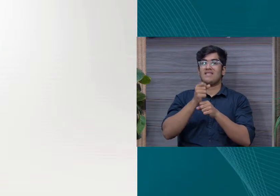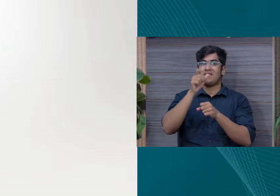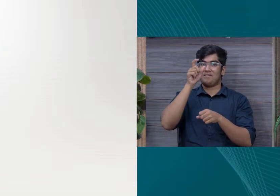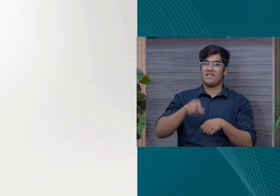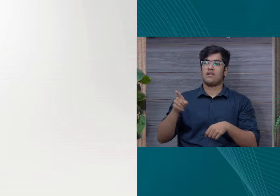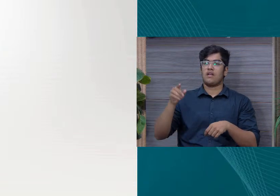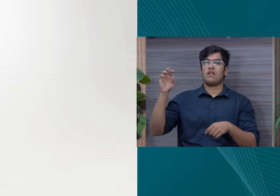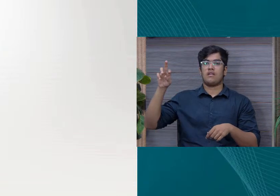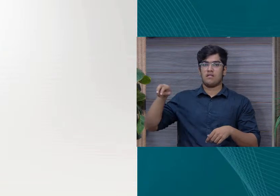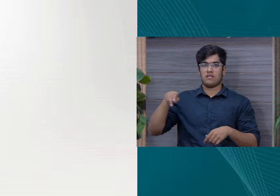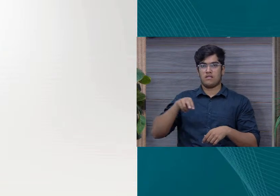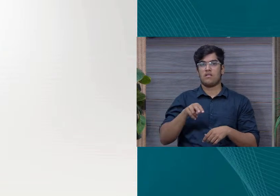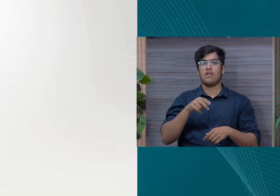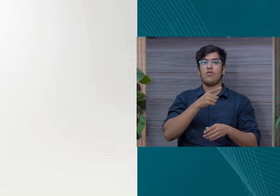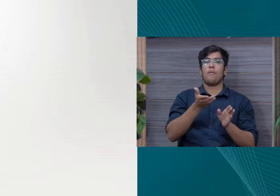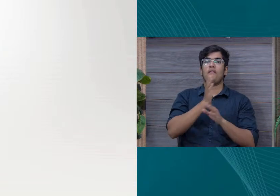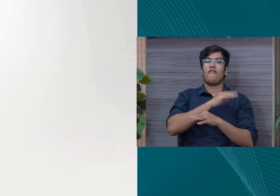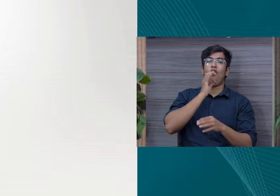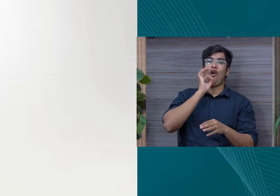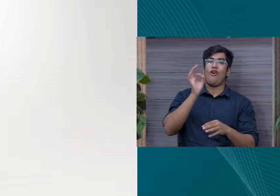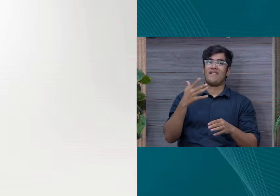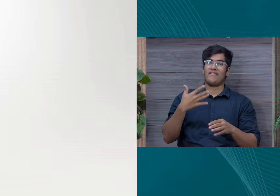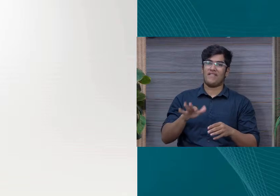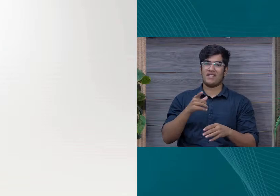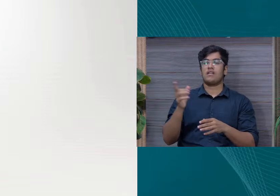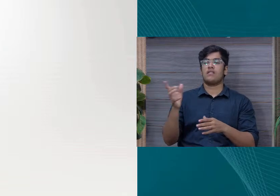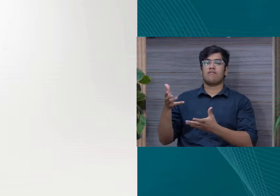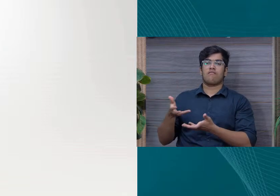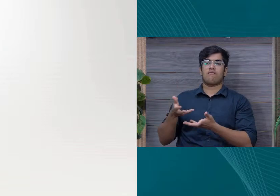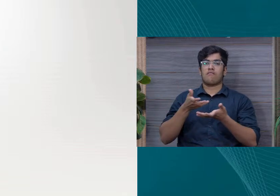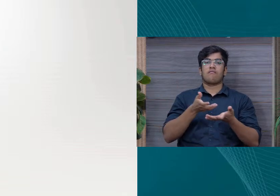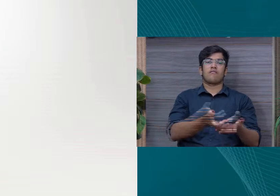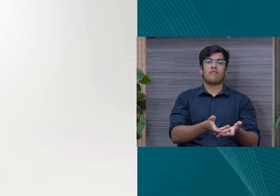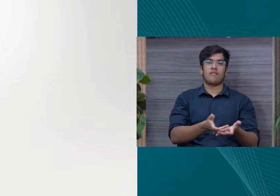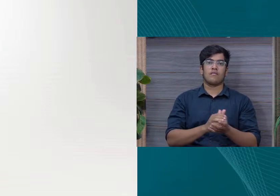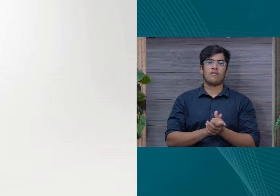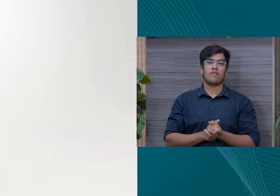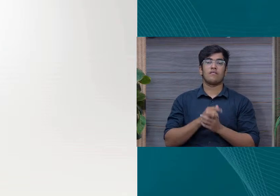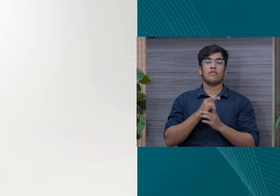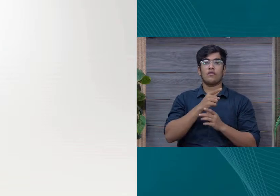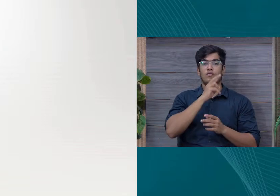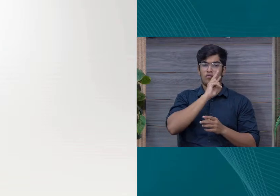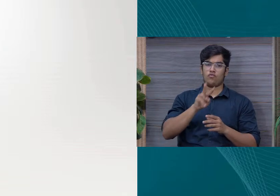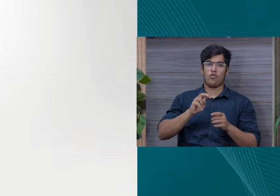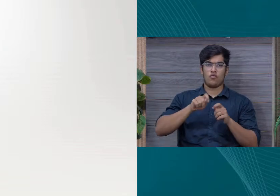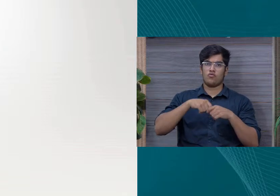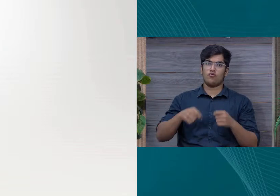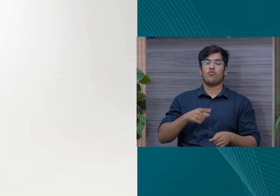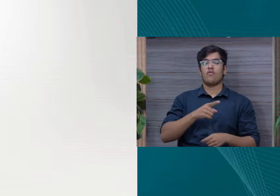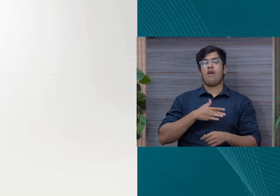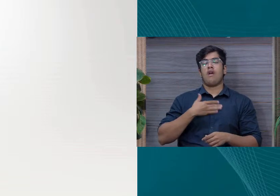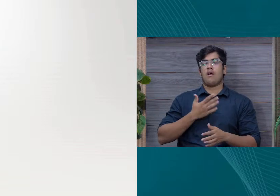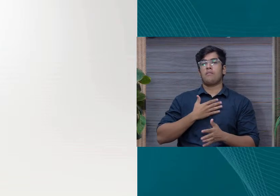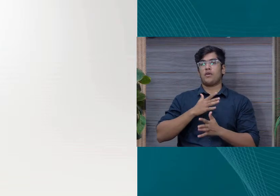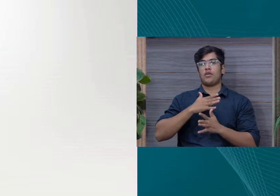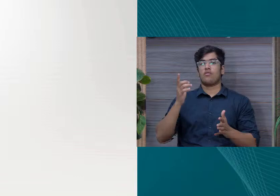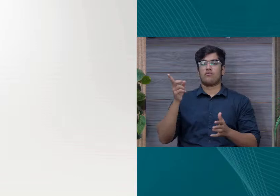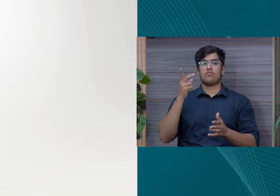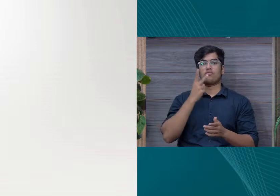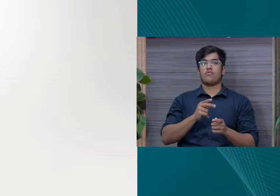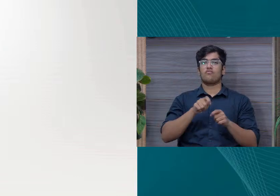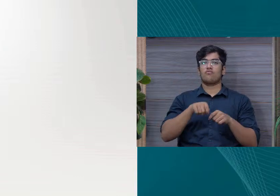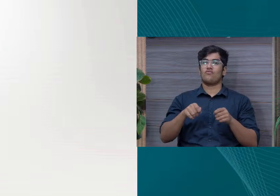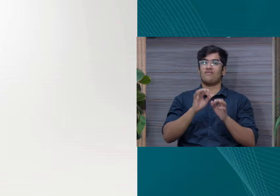shoes which the author had ordered. Okay. As soon as the author saw his shoes, he became very happy,